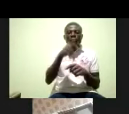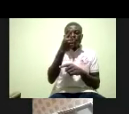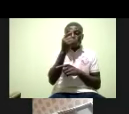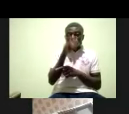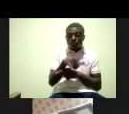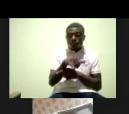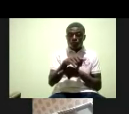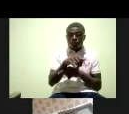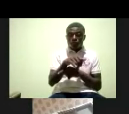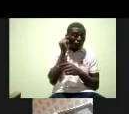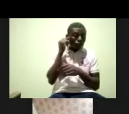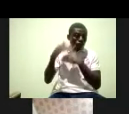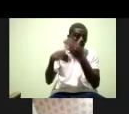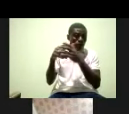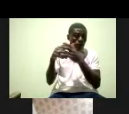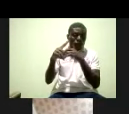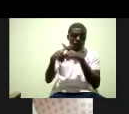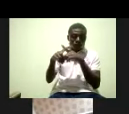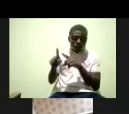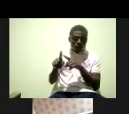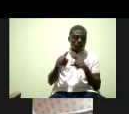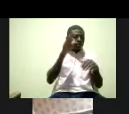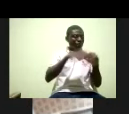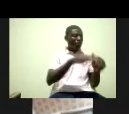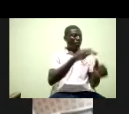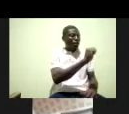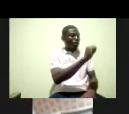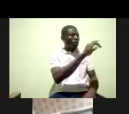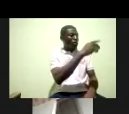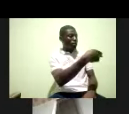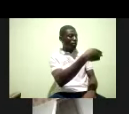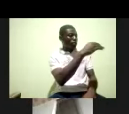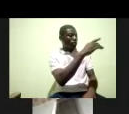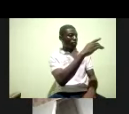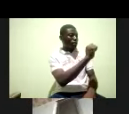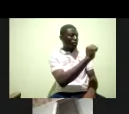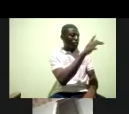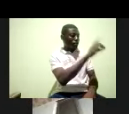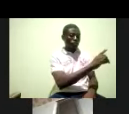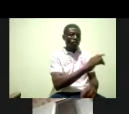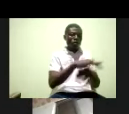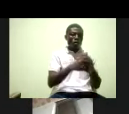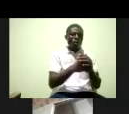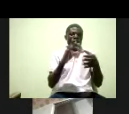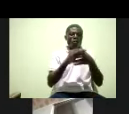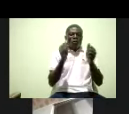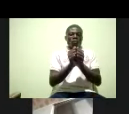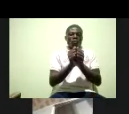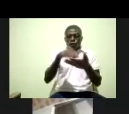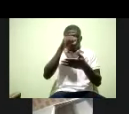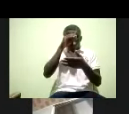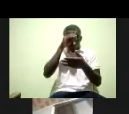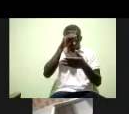auditory processing is different than ADHD, but both these are related to learning differences. So